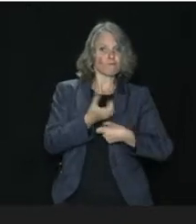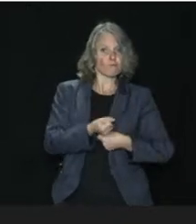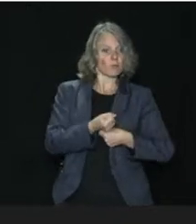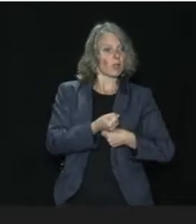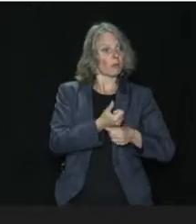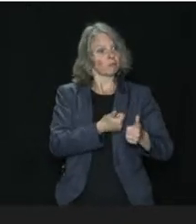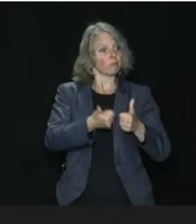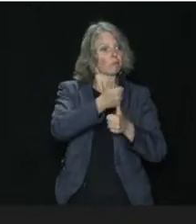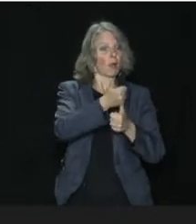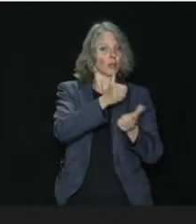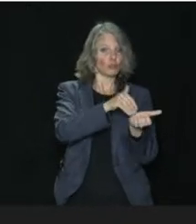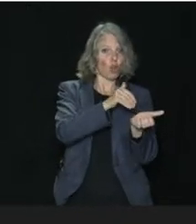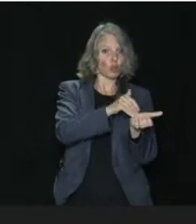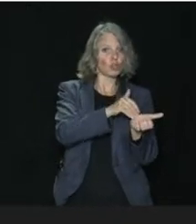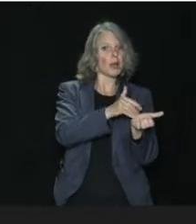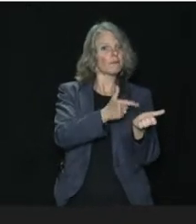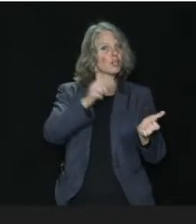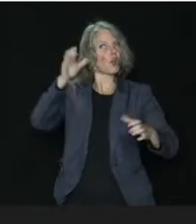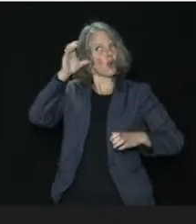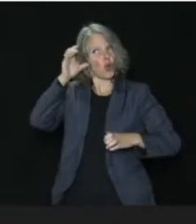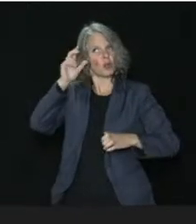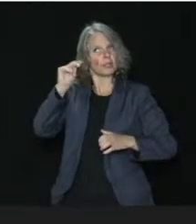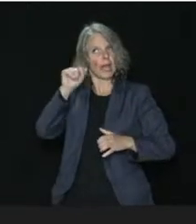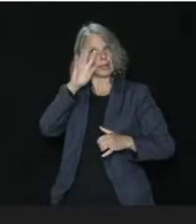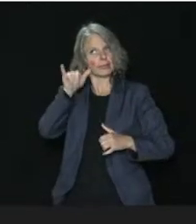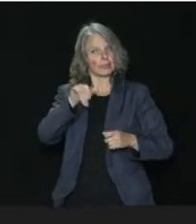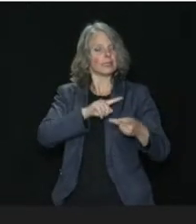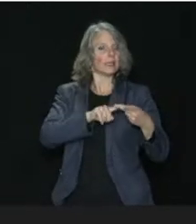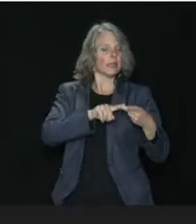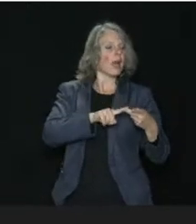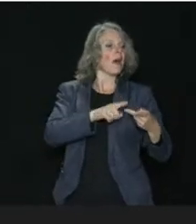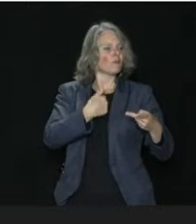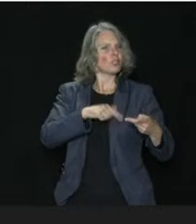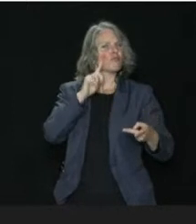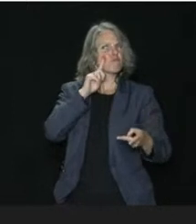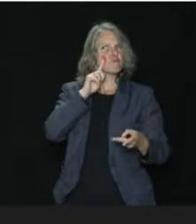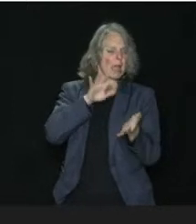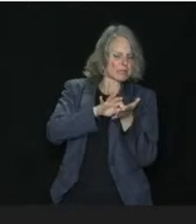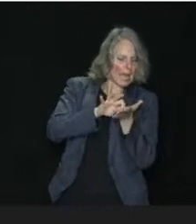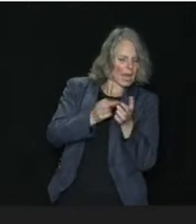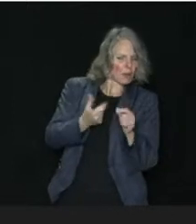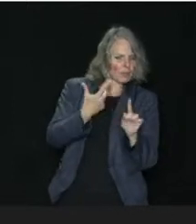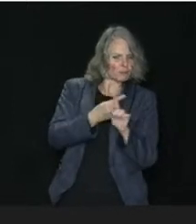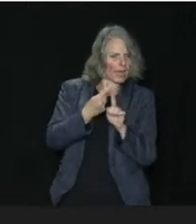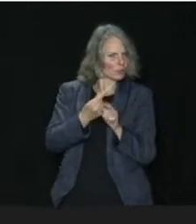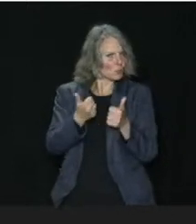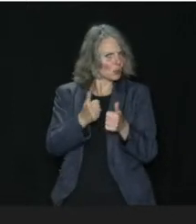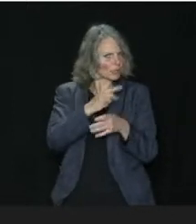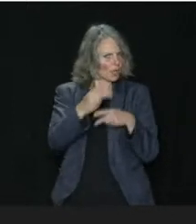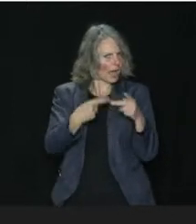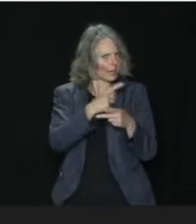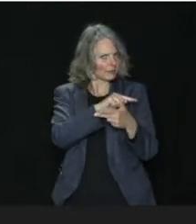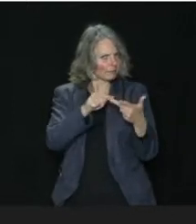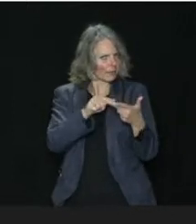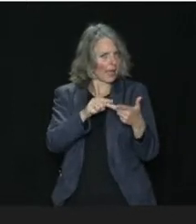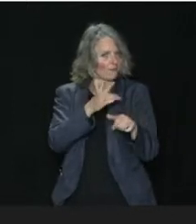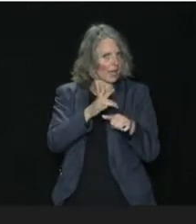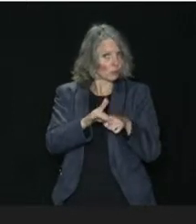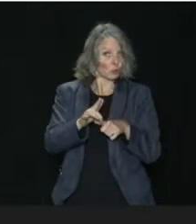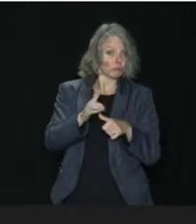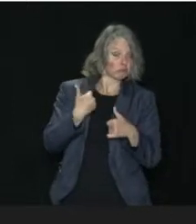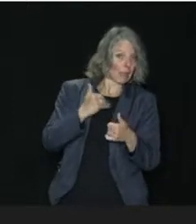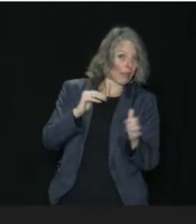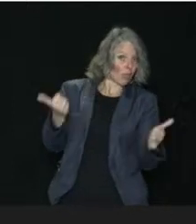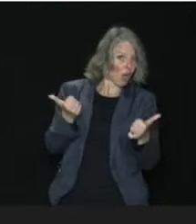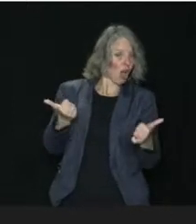consulted and looked at what the supply is, and with all of the tools at their disposal of the three currently available vaccines in Canada, because